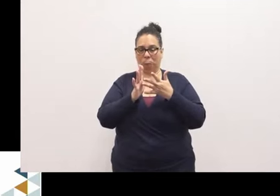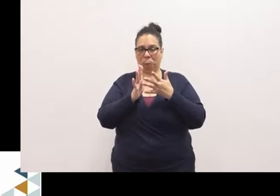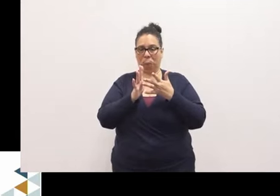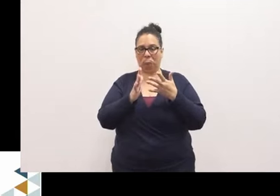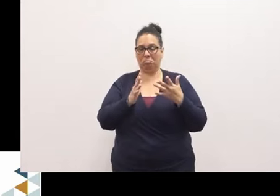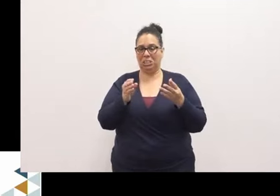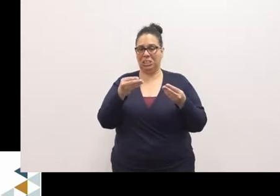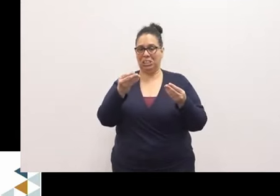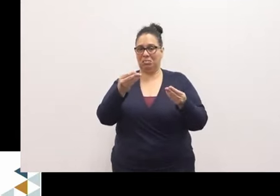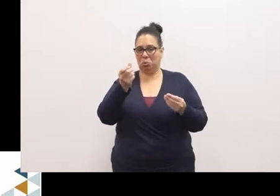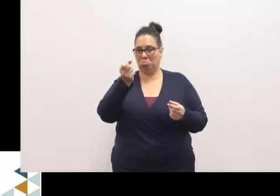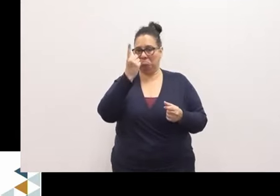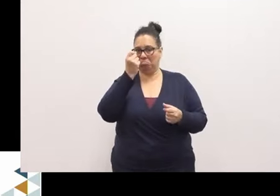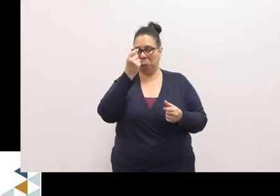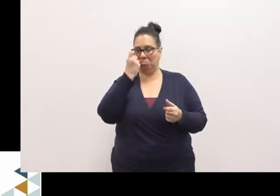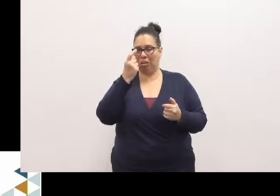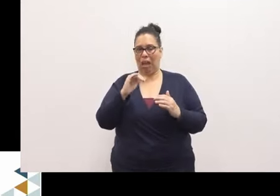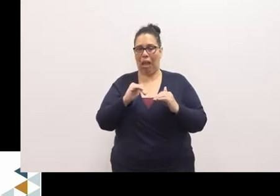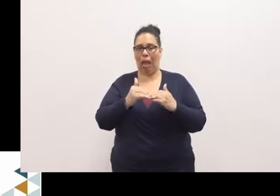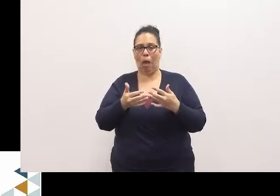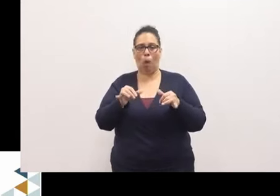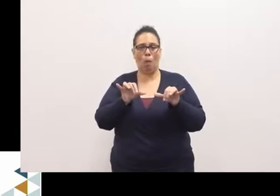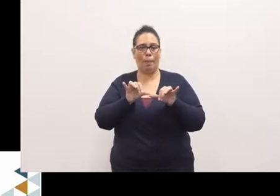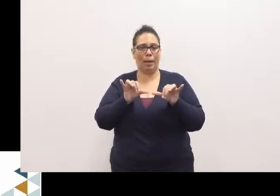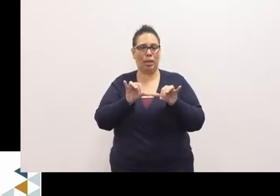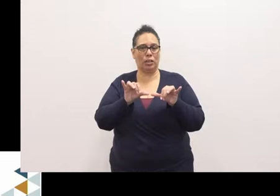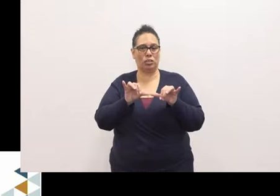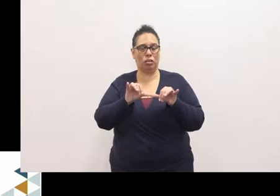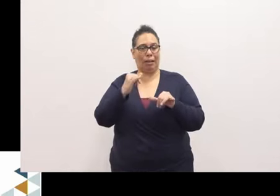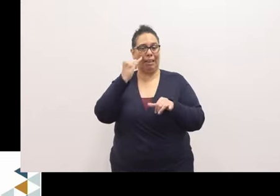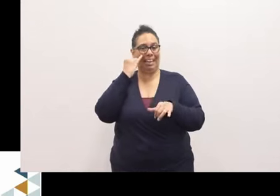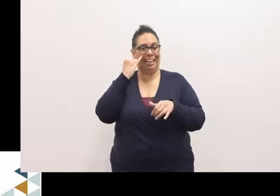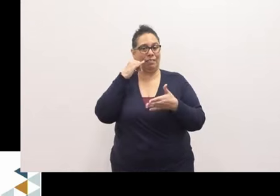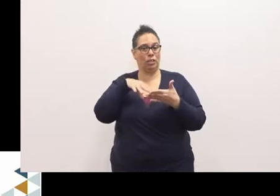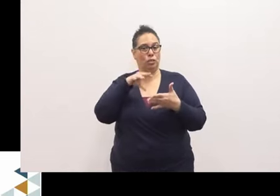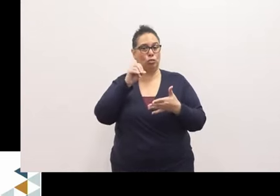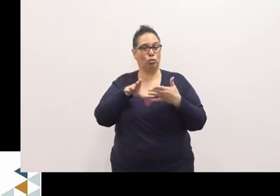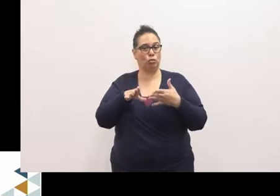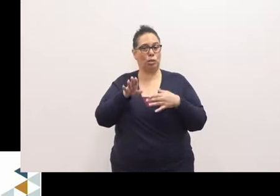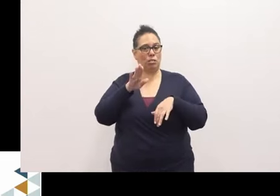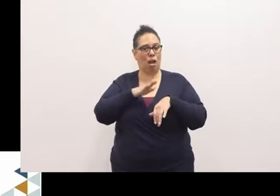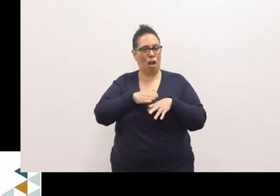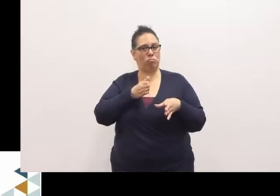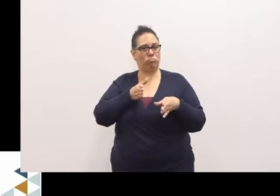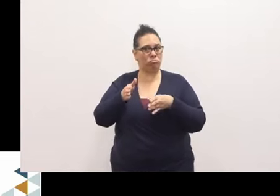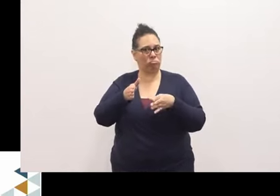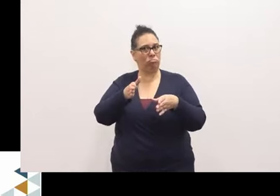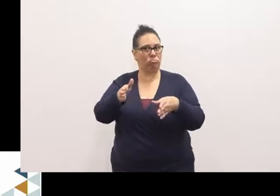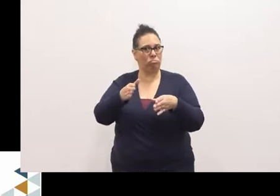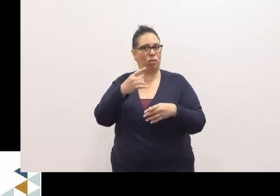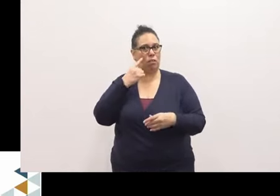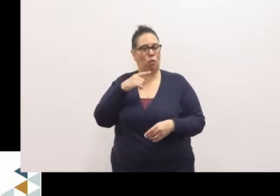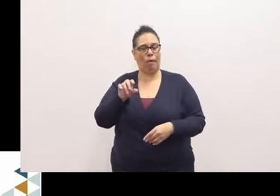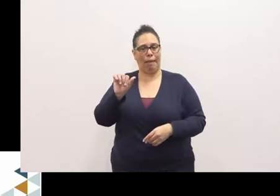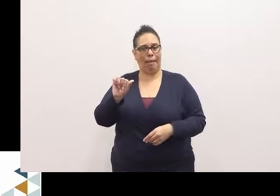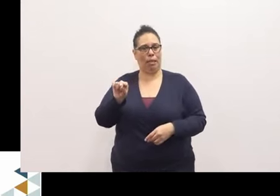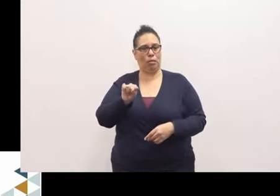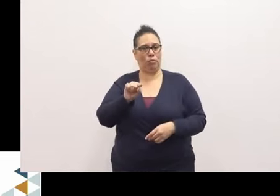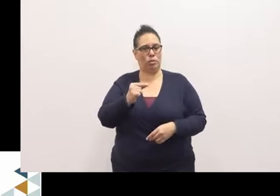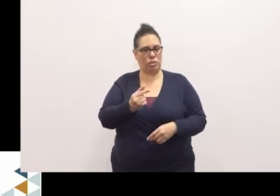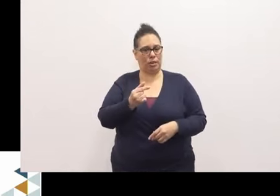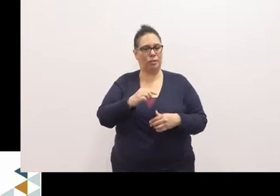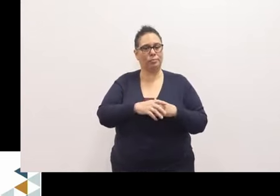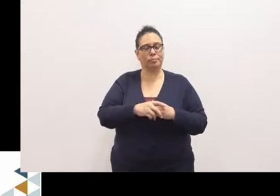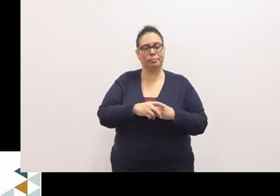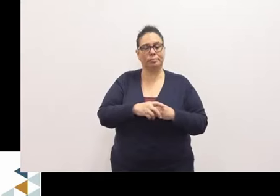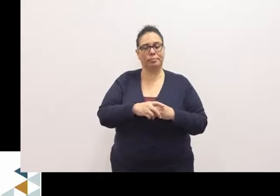an understanding of how we measure on track for each of the grade levels. And I'll get into the specificity of how we measure